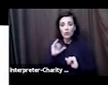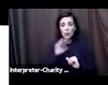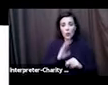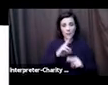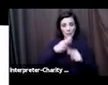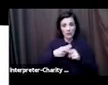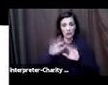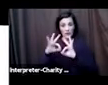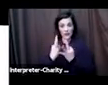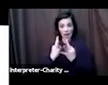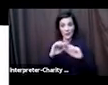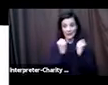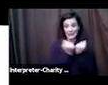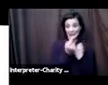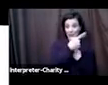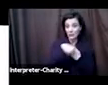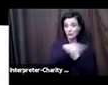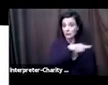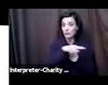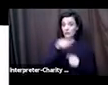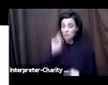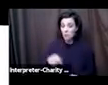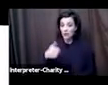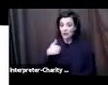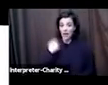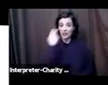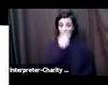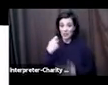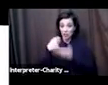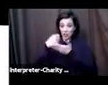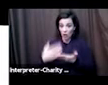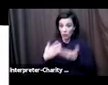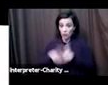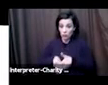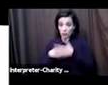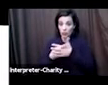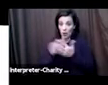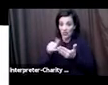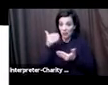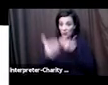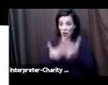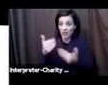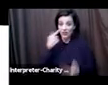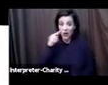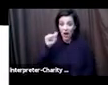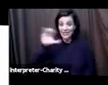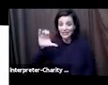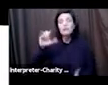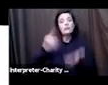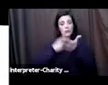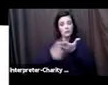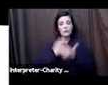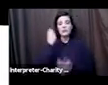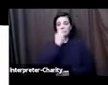teams do not necessarily need a speech therapist to initiate this AAC process. Sometimes it is the speech therapist